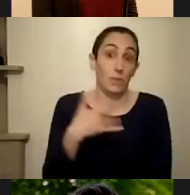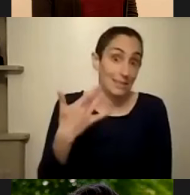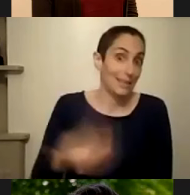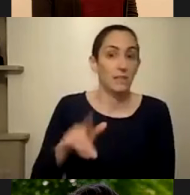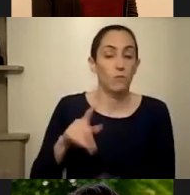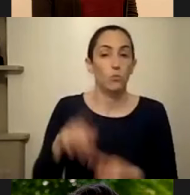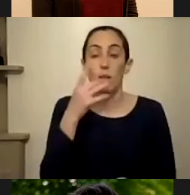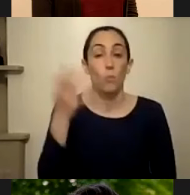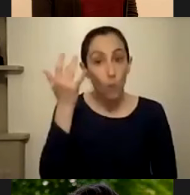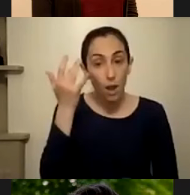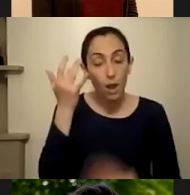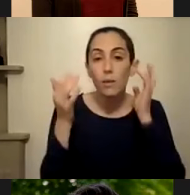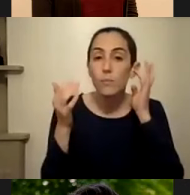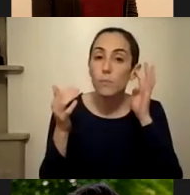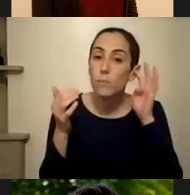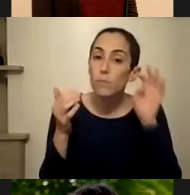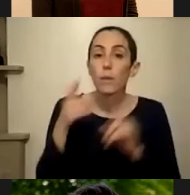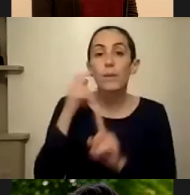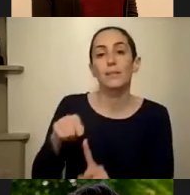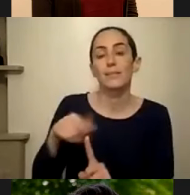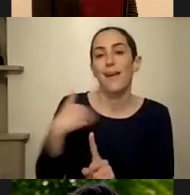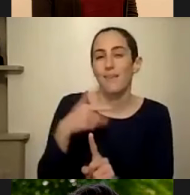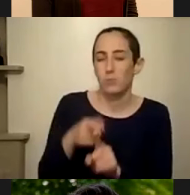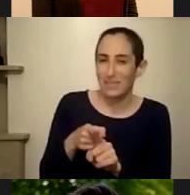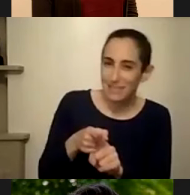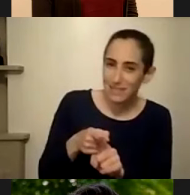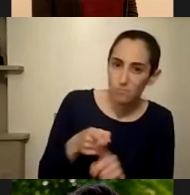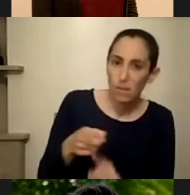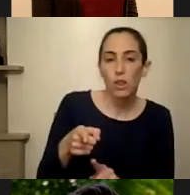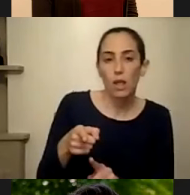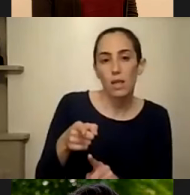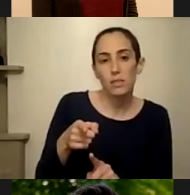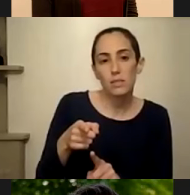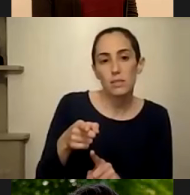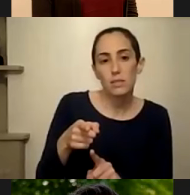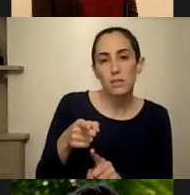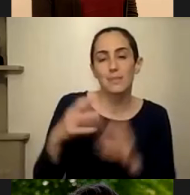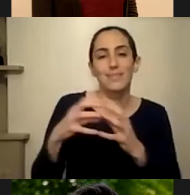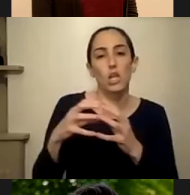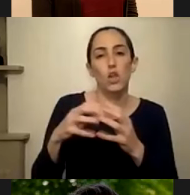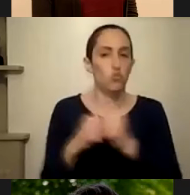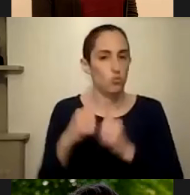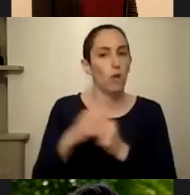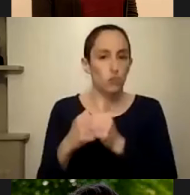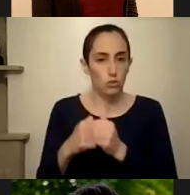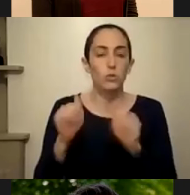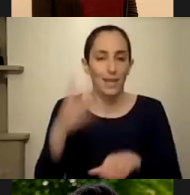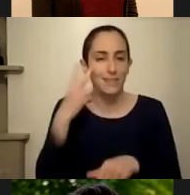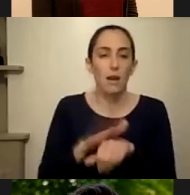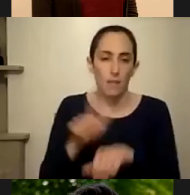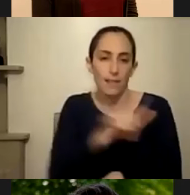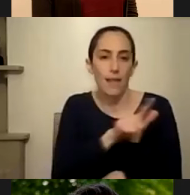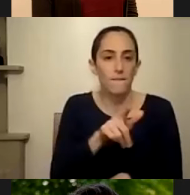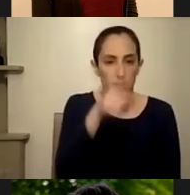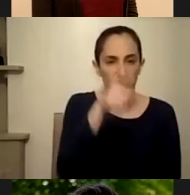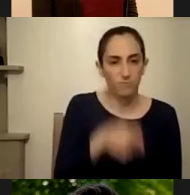light stimulation is because they have a very specialized cellular structure, as you can see on the left. So